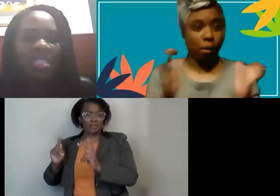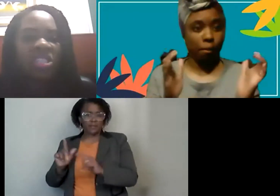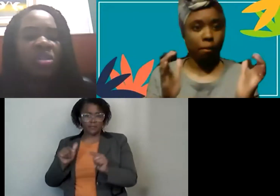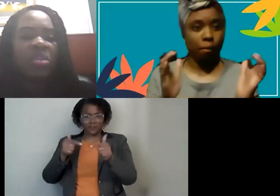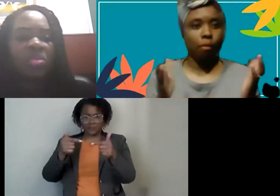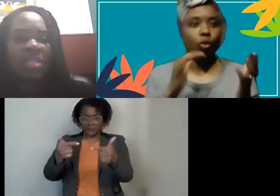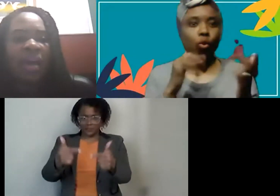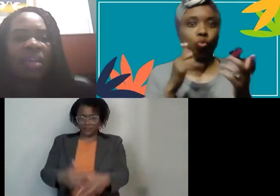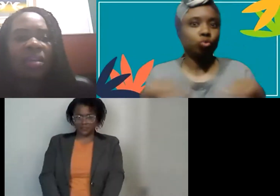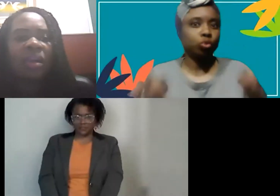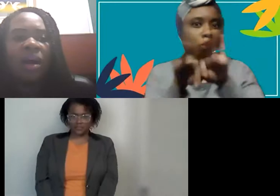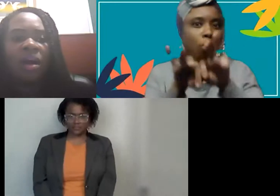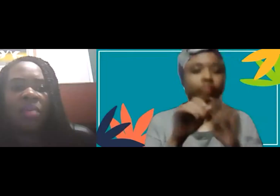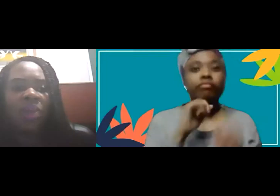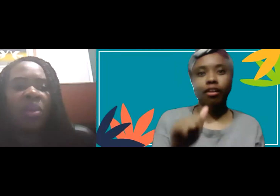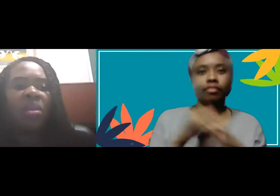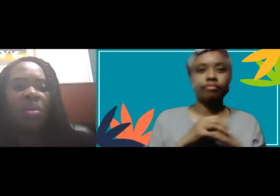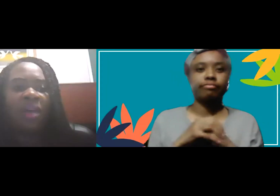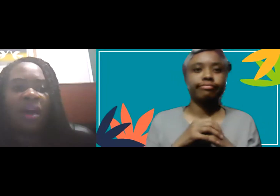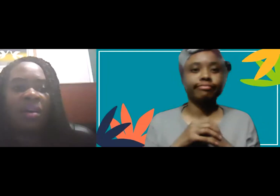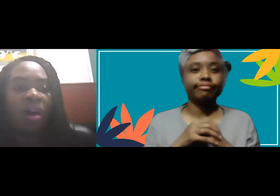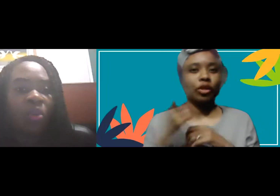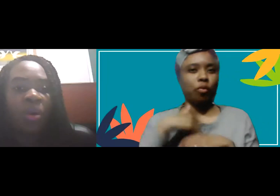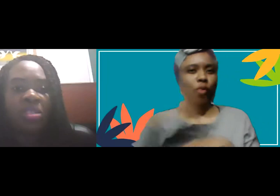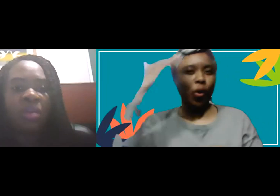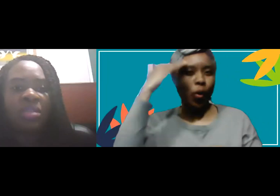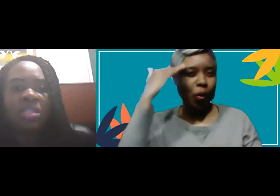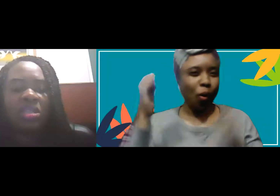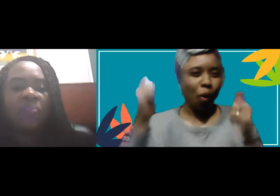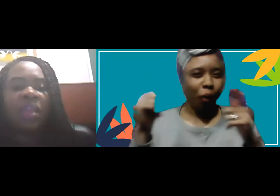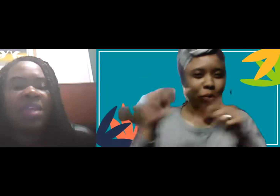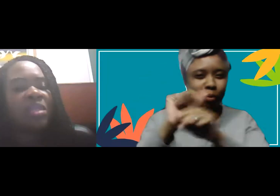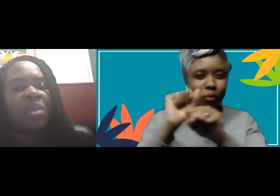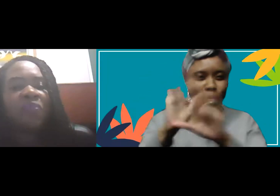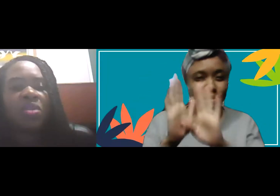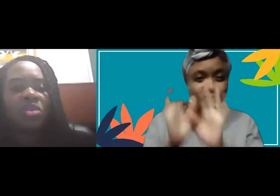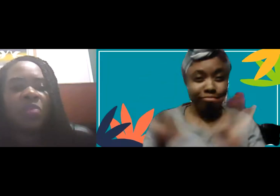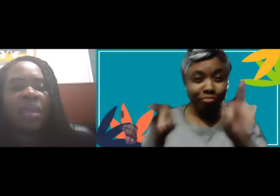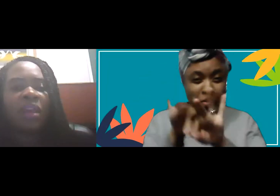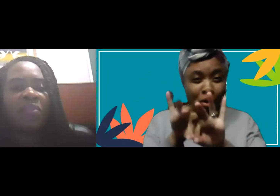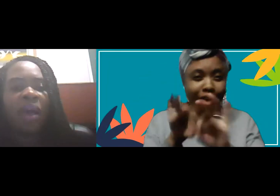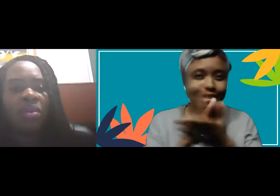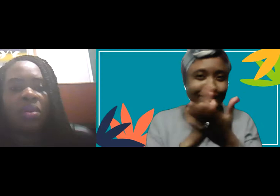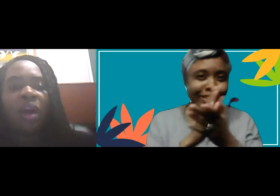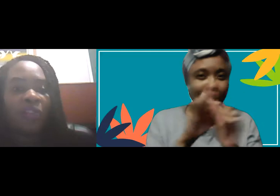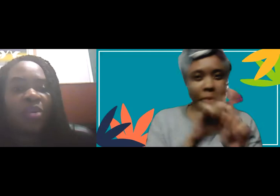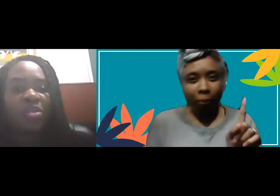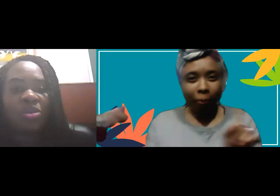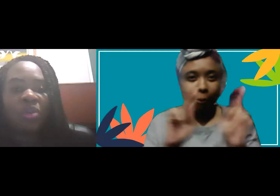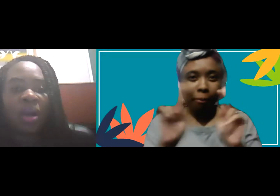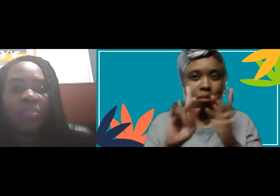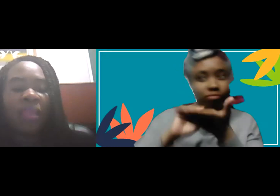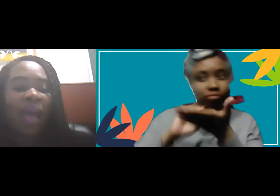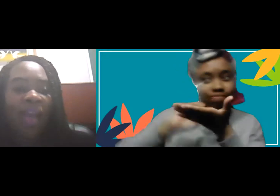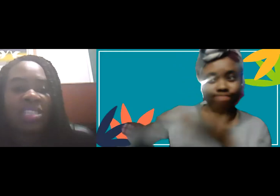who's essential and who's not. And we know that all workers are essential. And some of the folks who are being left out are folks